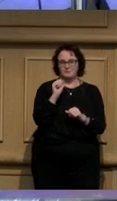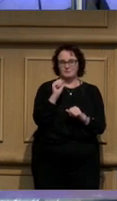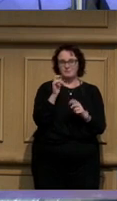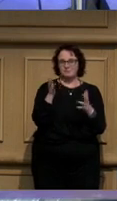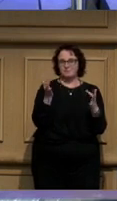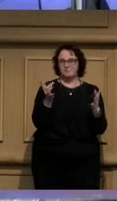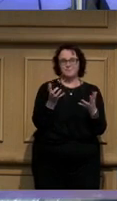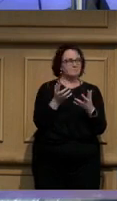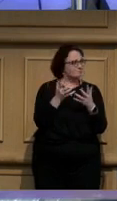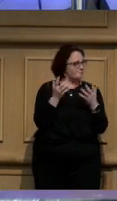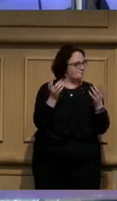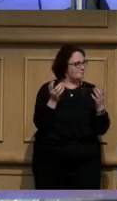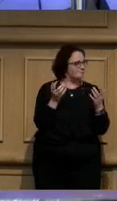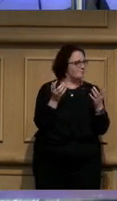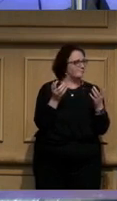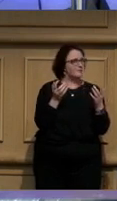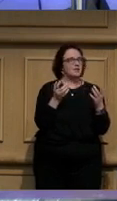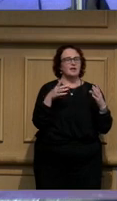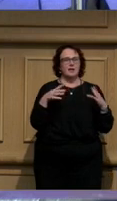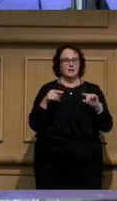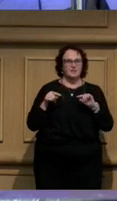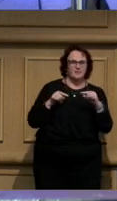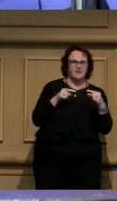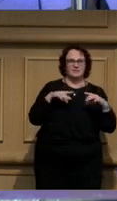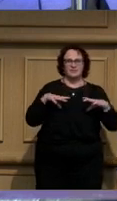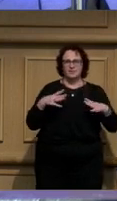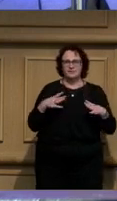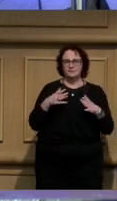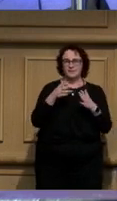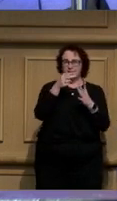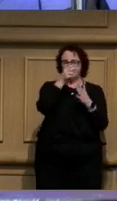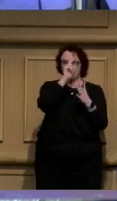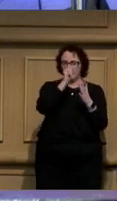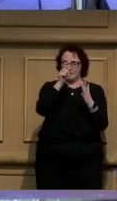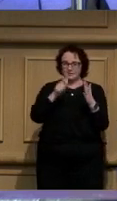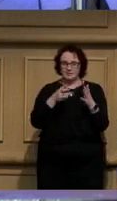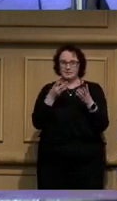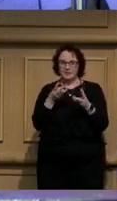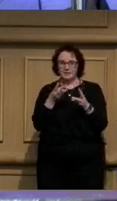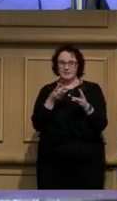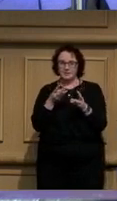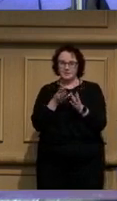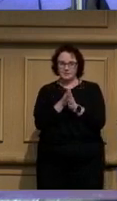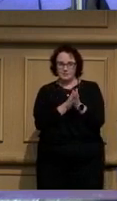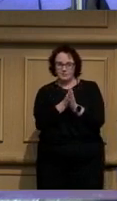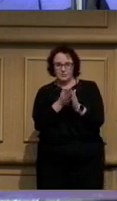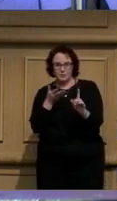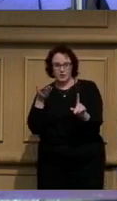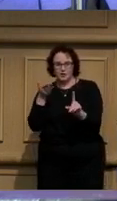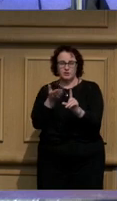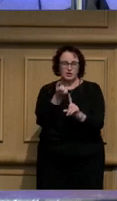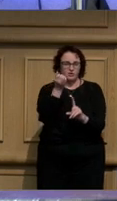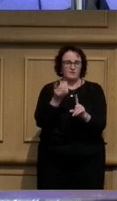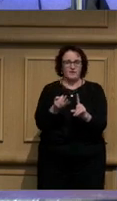like, sort of fights for different freedoms that artists can sort of work towards and be at the forefront of and can find